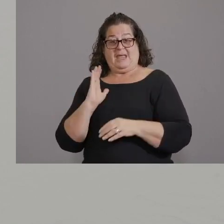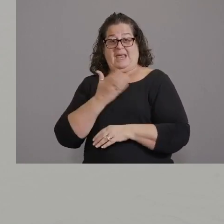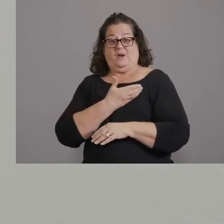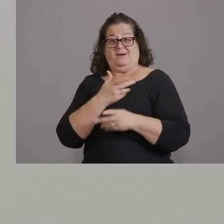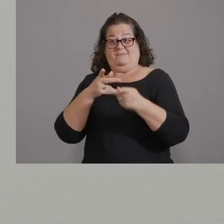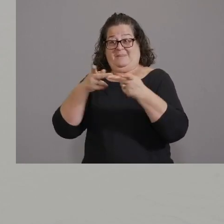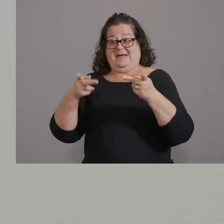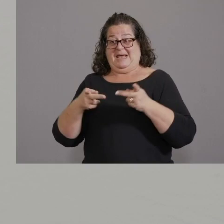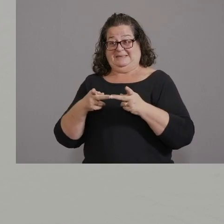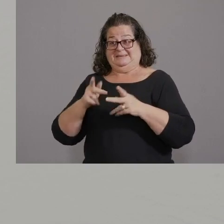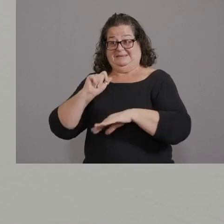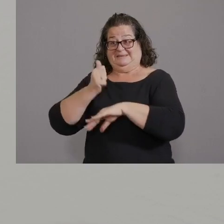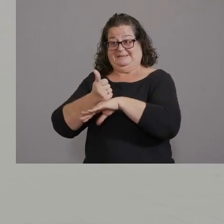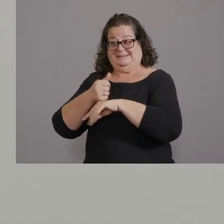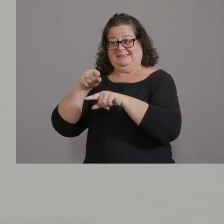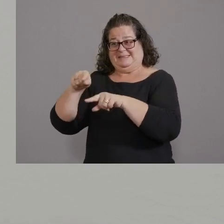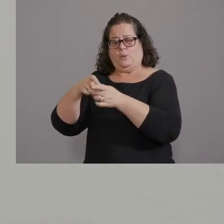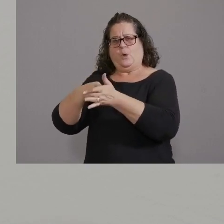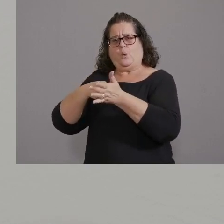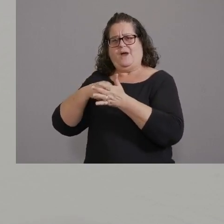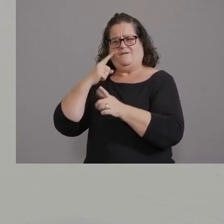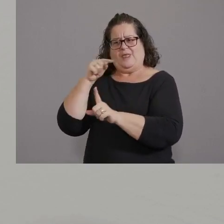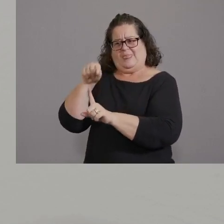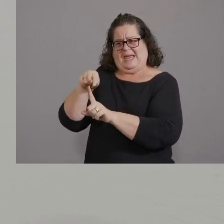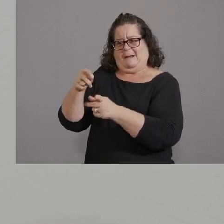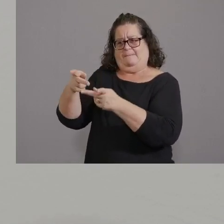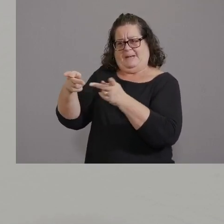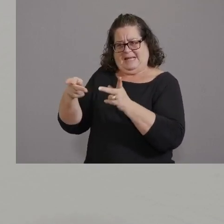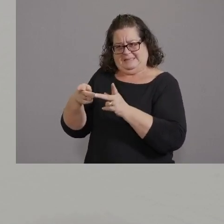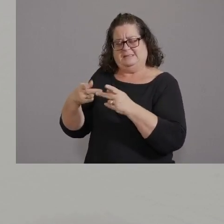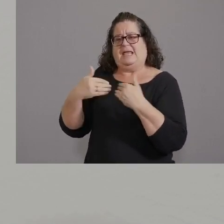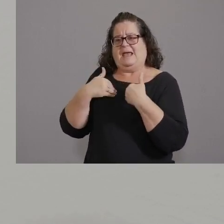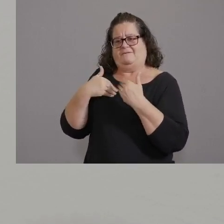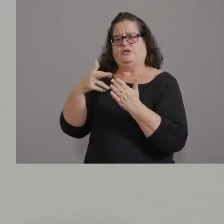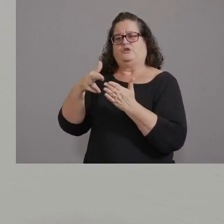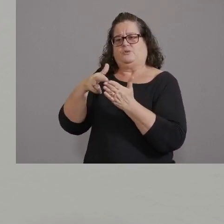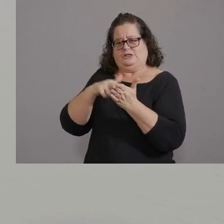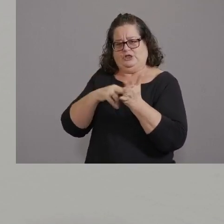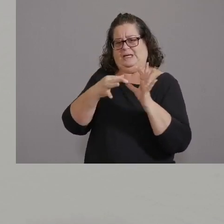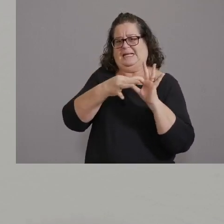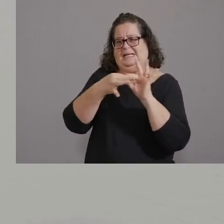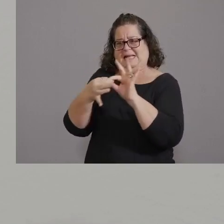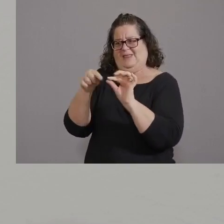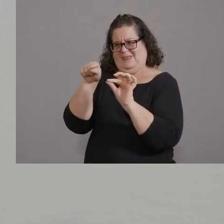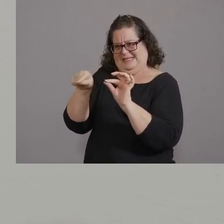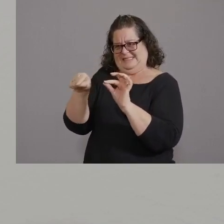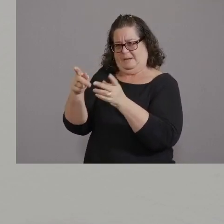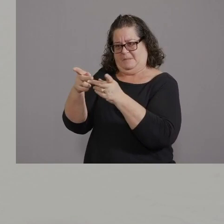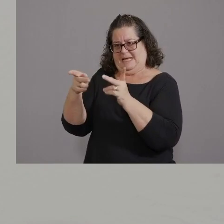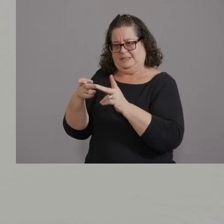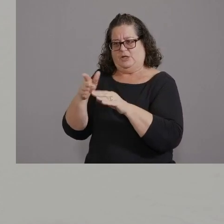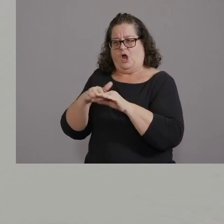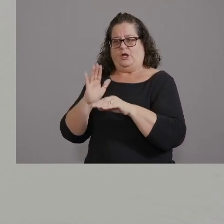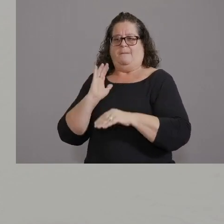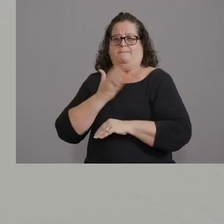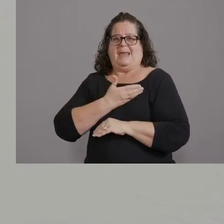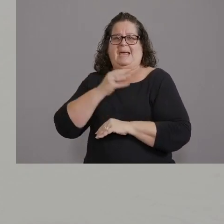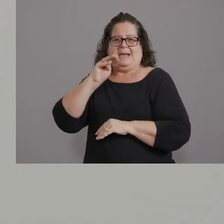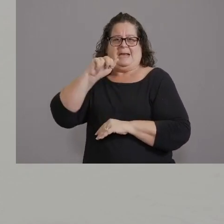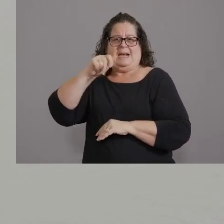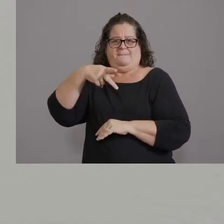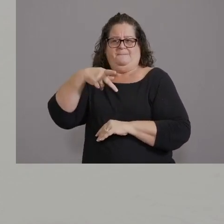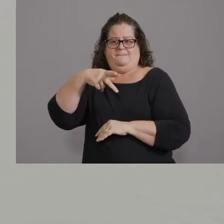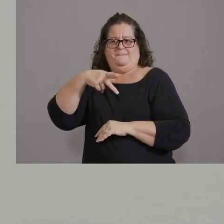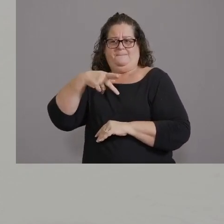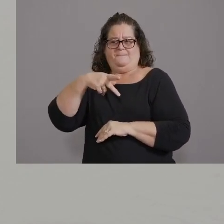each individual location. We do have the registration link for those locations that are on our maps. But look at the